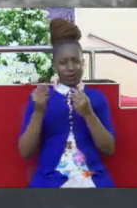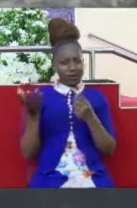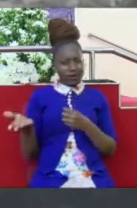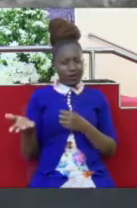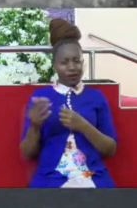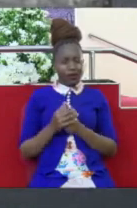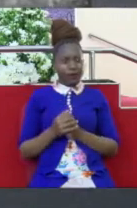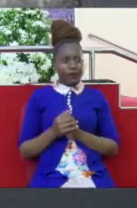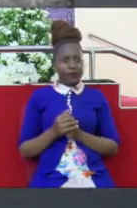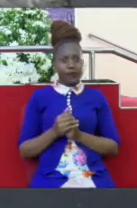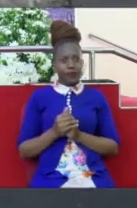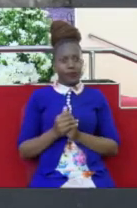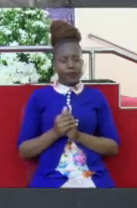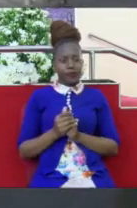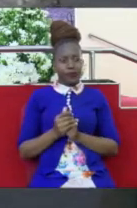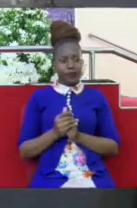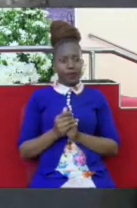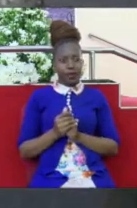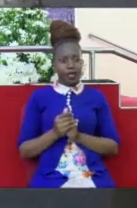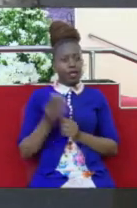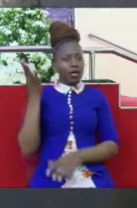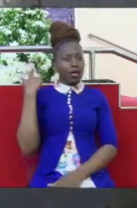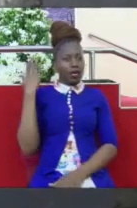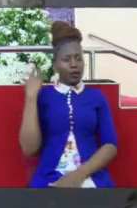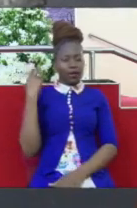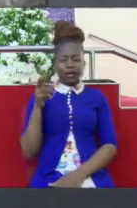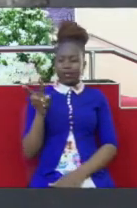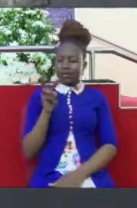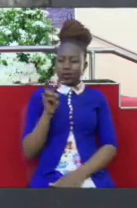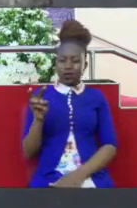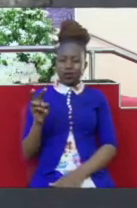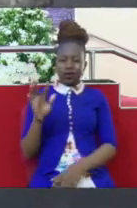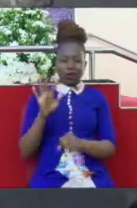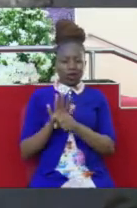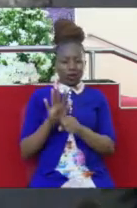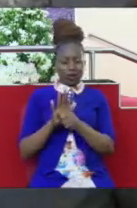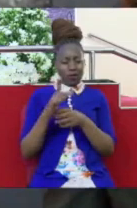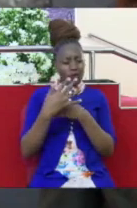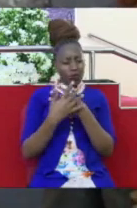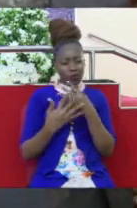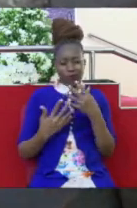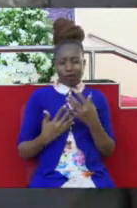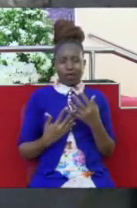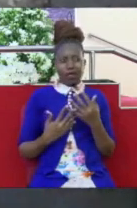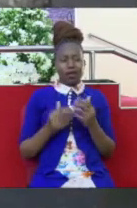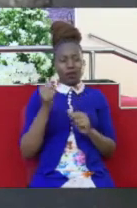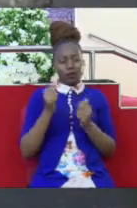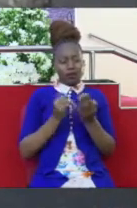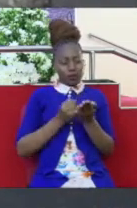matter is, she saw so much innocent blood spilled. Lakini ameona damu ambayo haina hatia ikimwagika. Now she